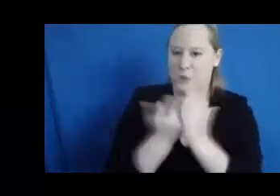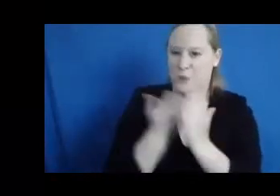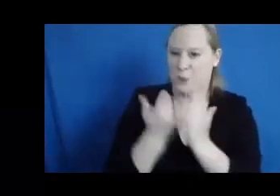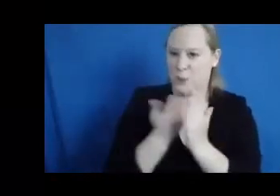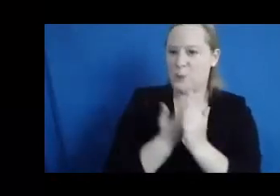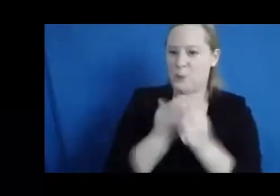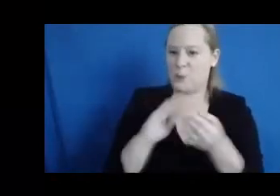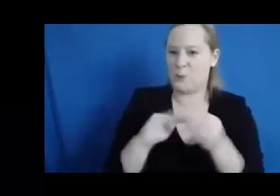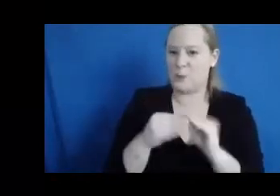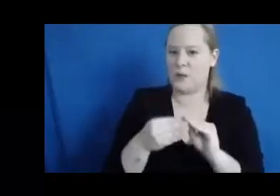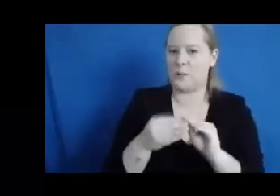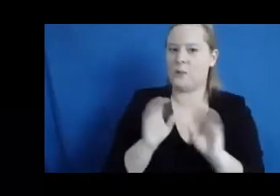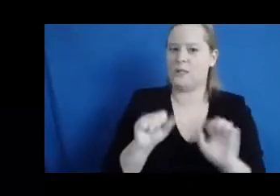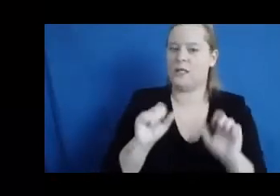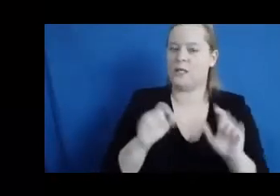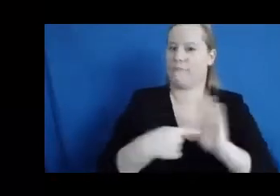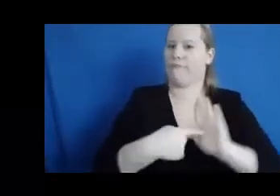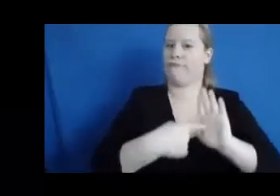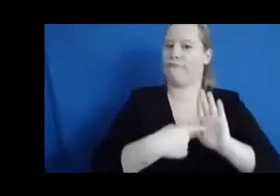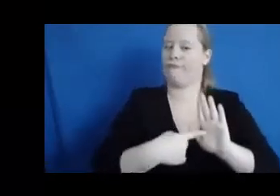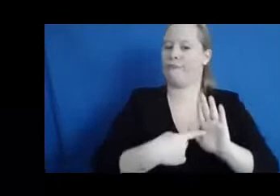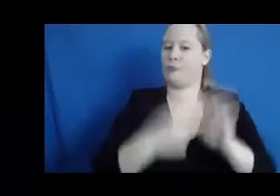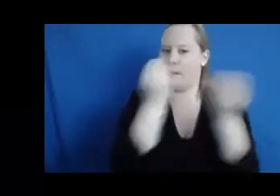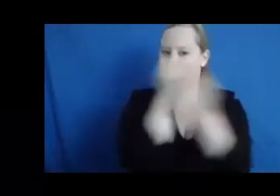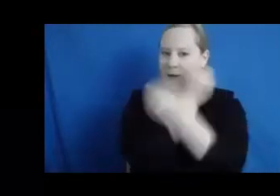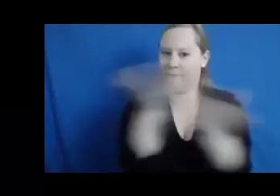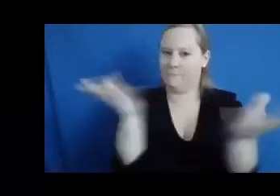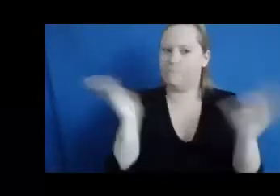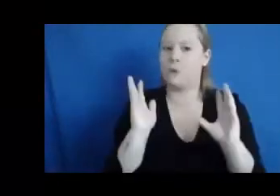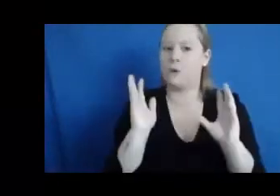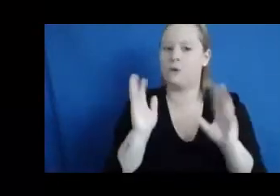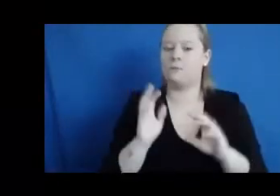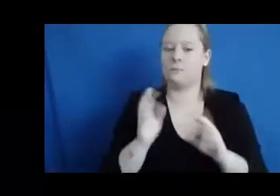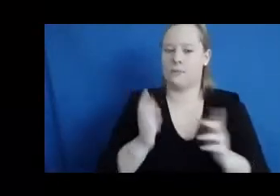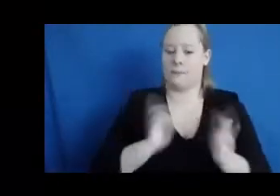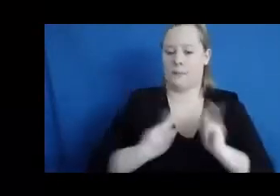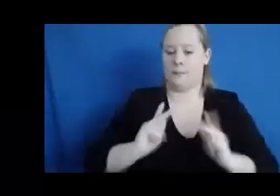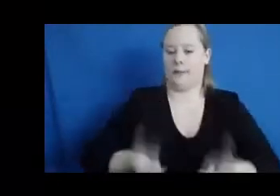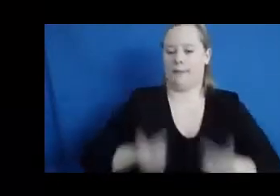to contribute and inform decisions along this river. So in